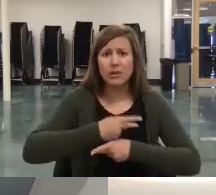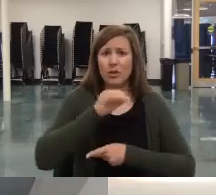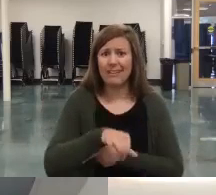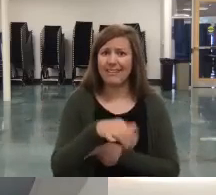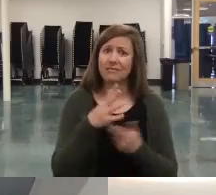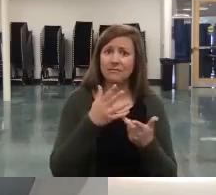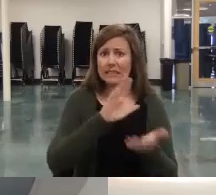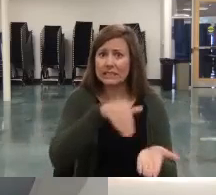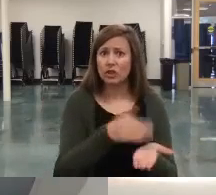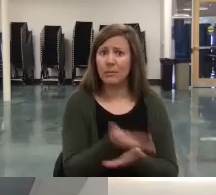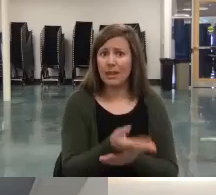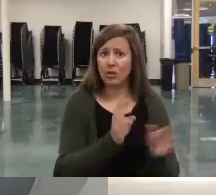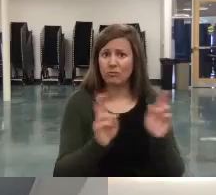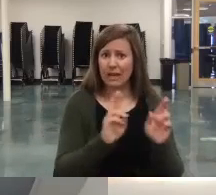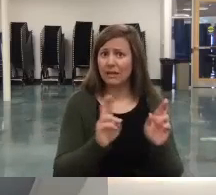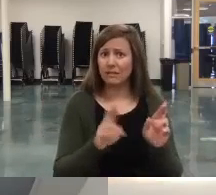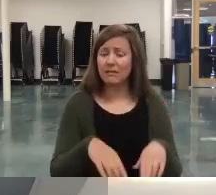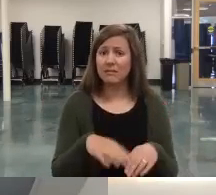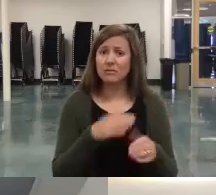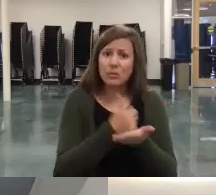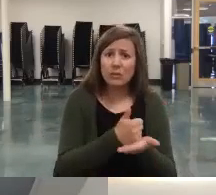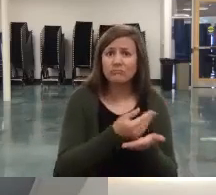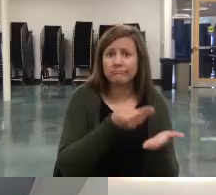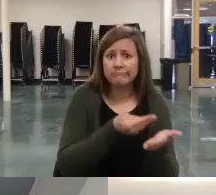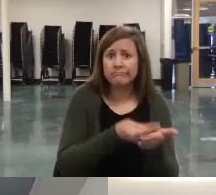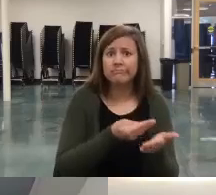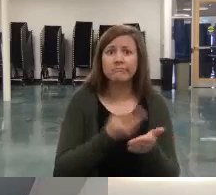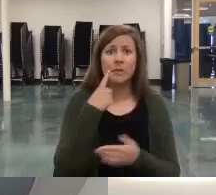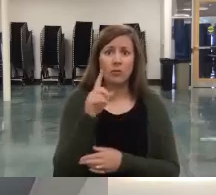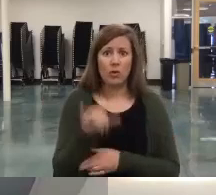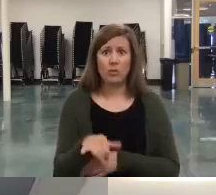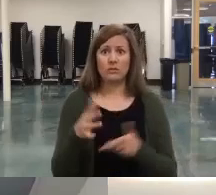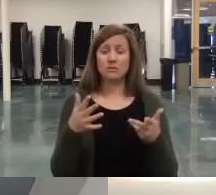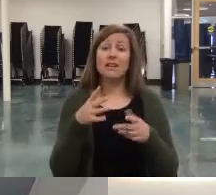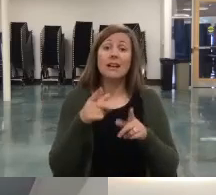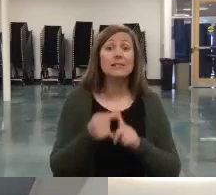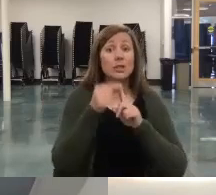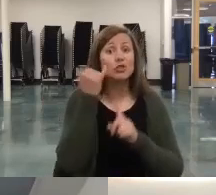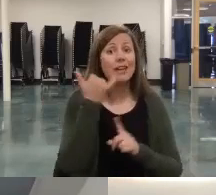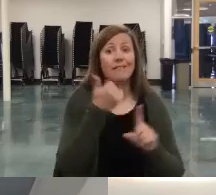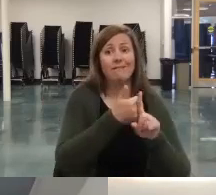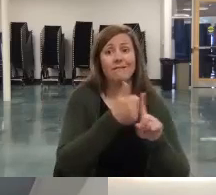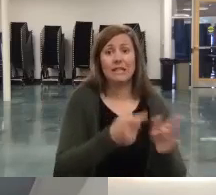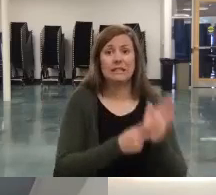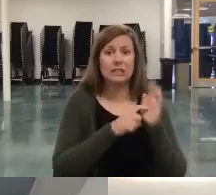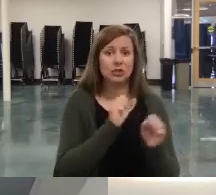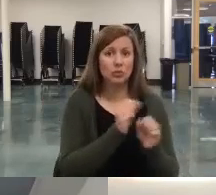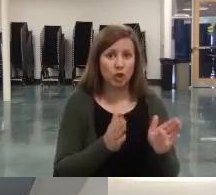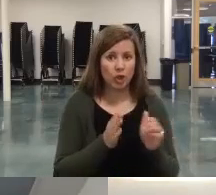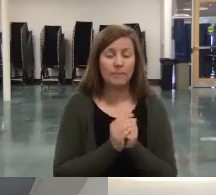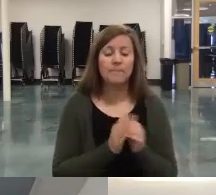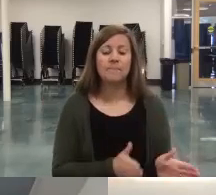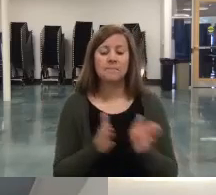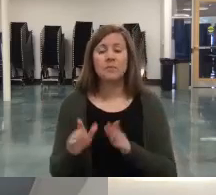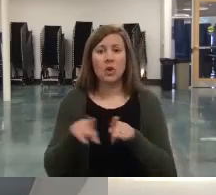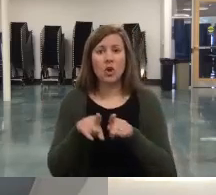there for those families who were newly found themselves in those positions and they were essential workers. The other thing is we